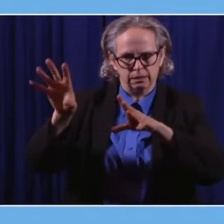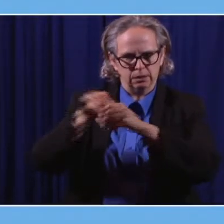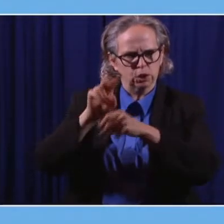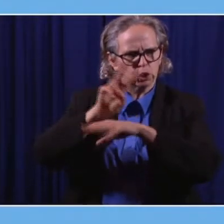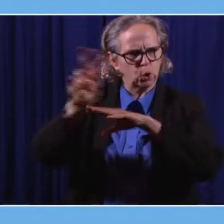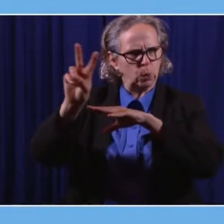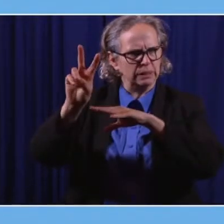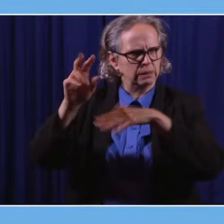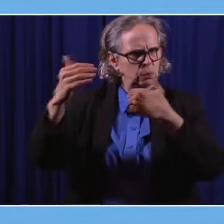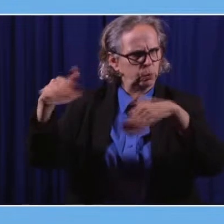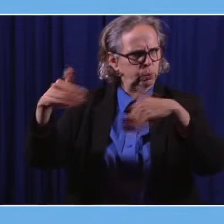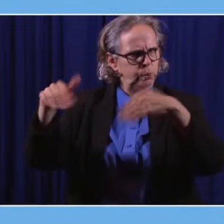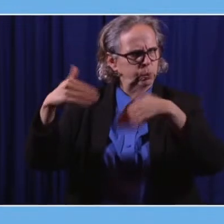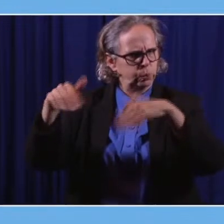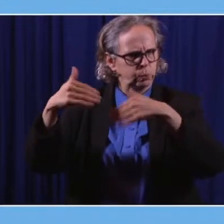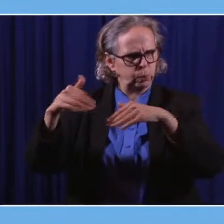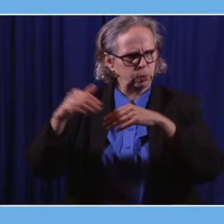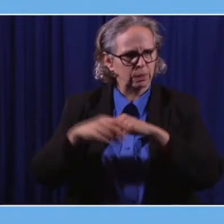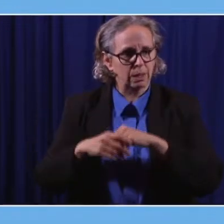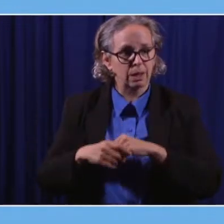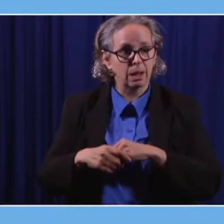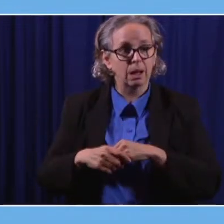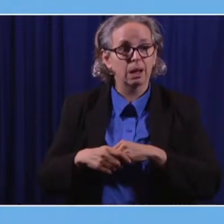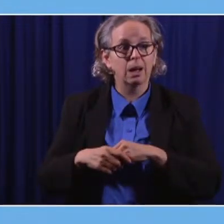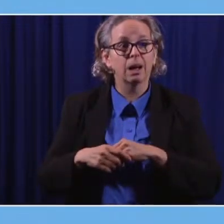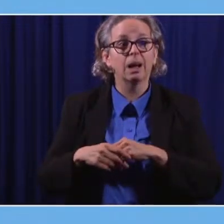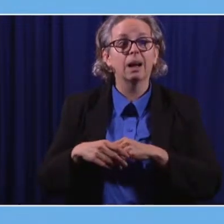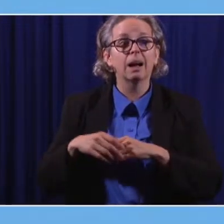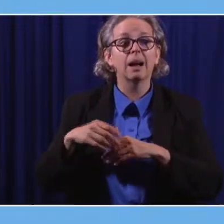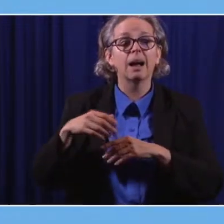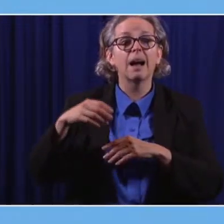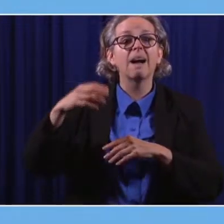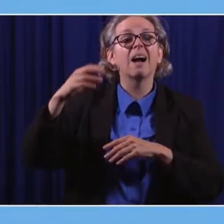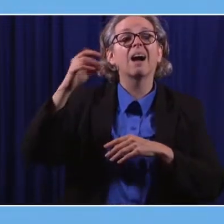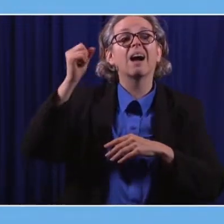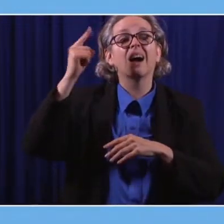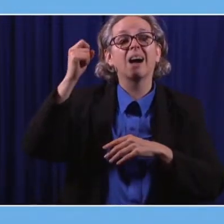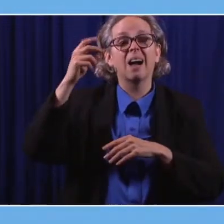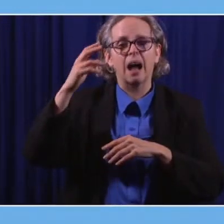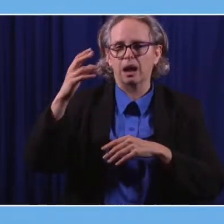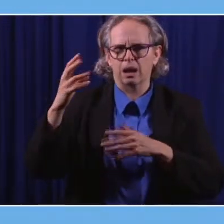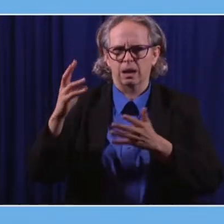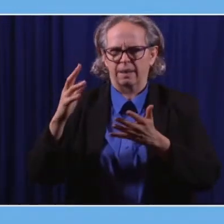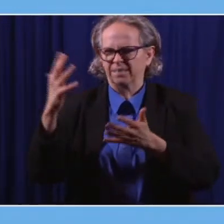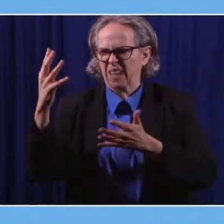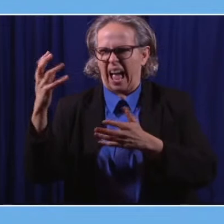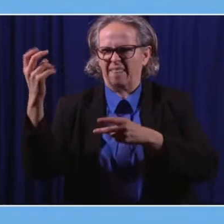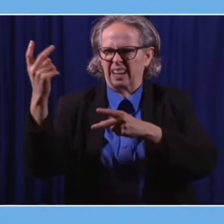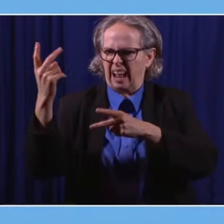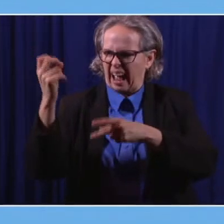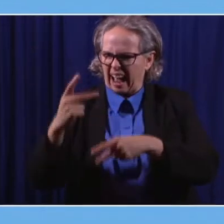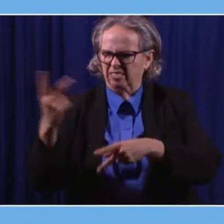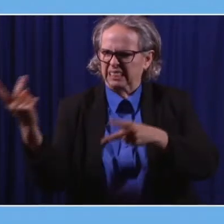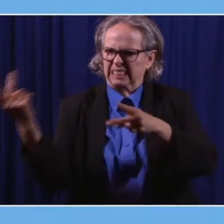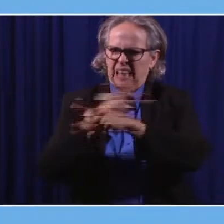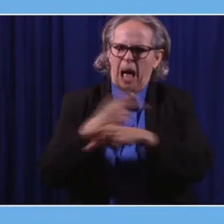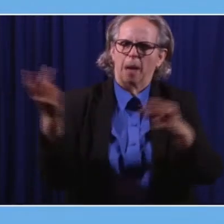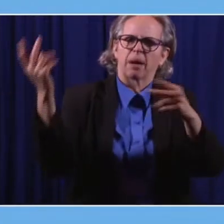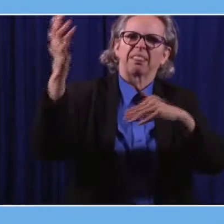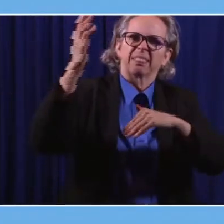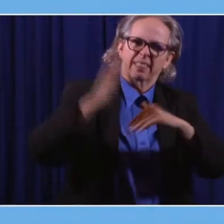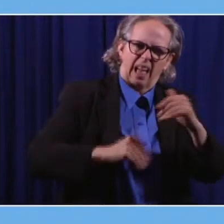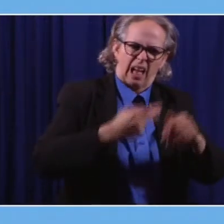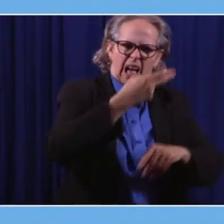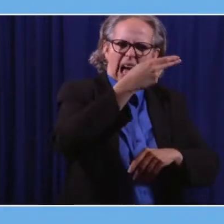at 5.5 times what the high incidence rate is according to the CDC. 5.5 times